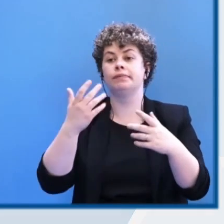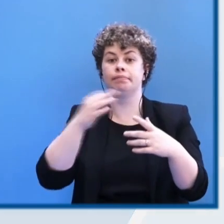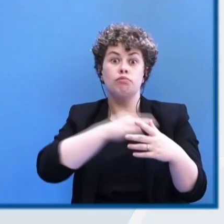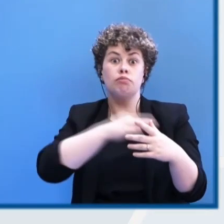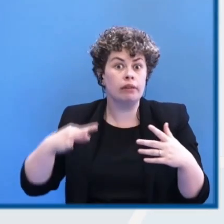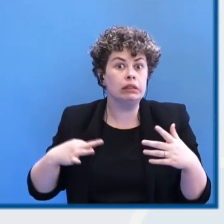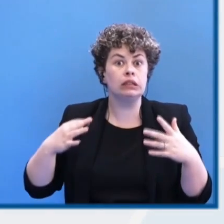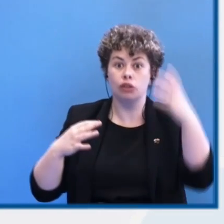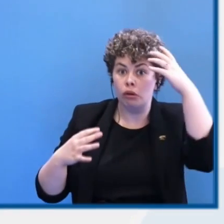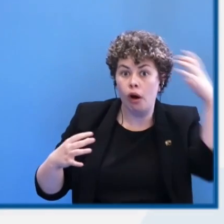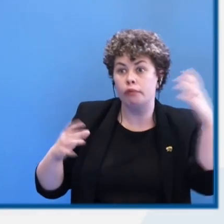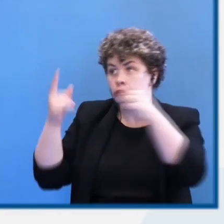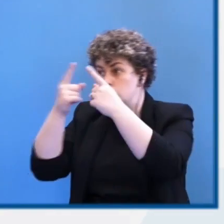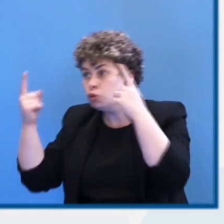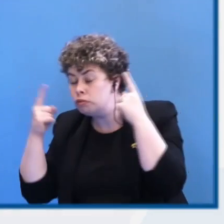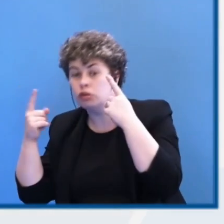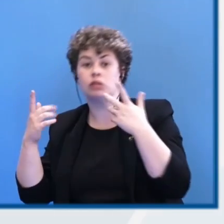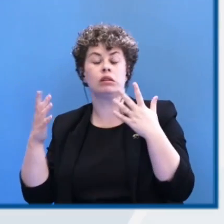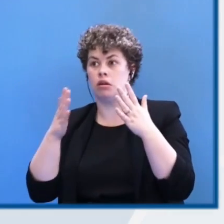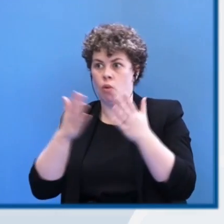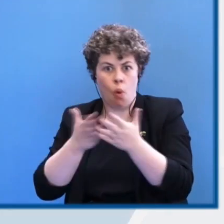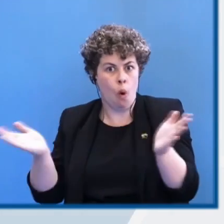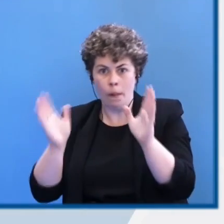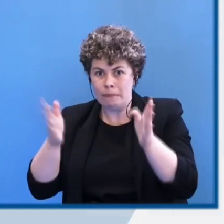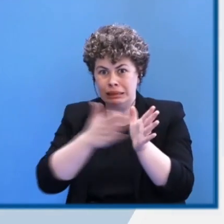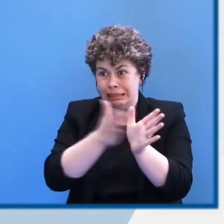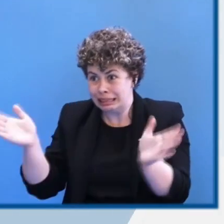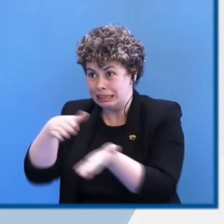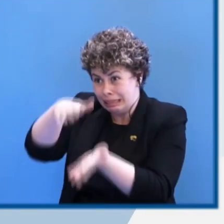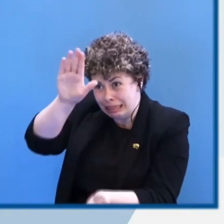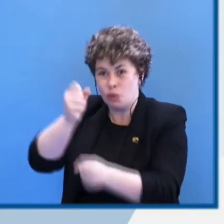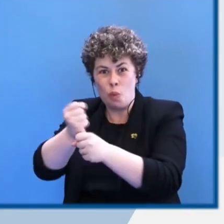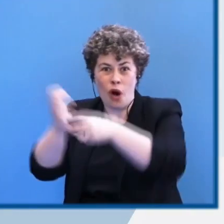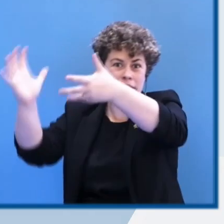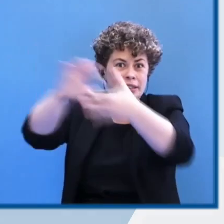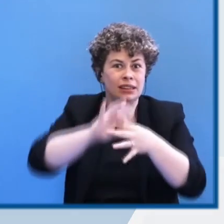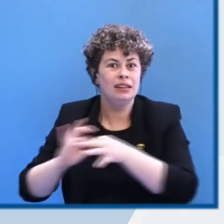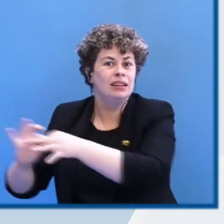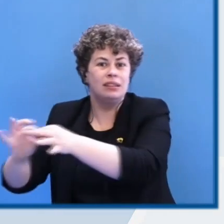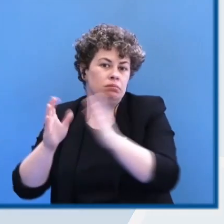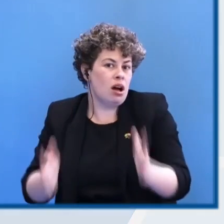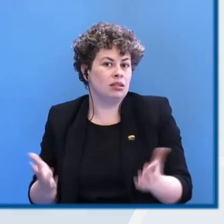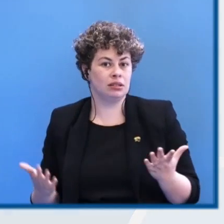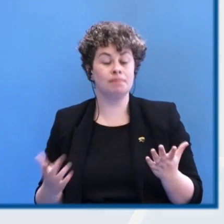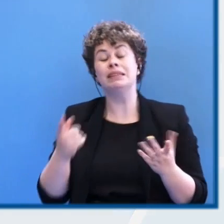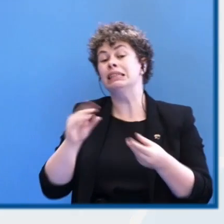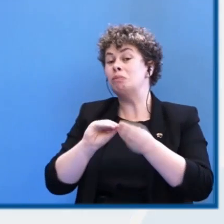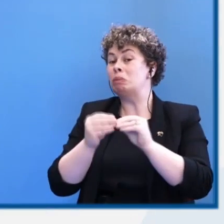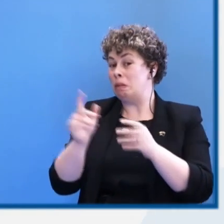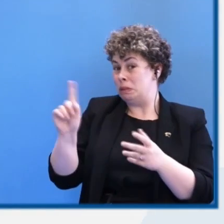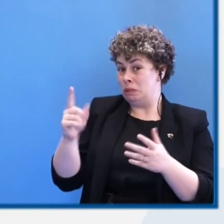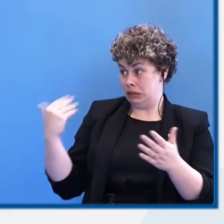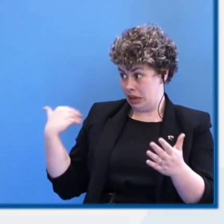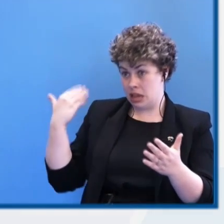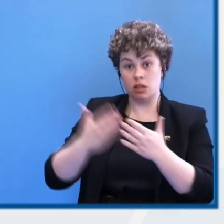problem with this and the problem with addressing systemic risk is that we're not used to working in multidisciplinary